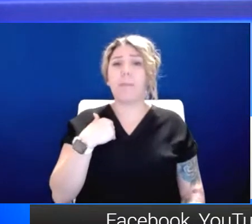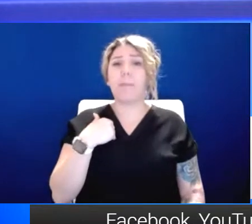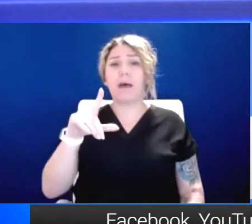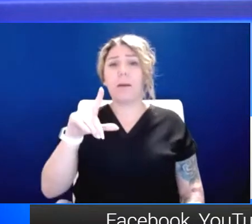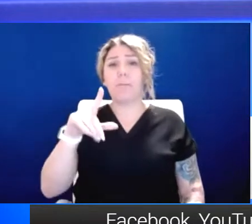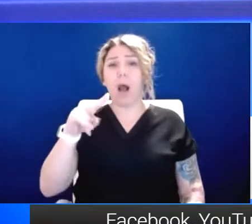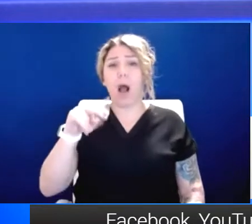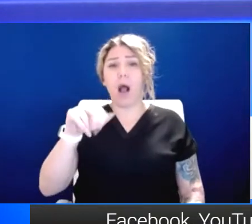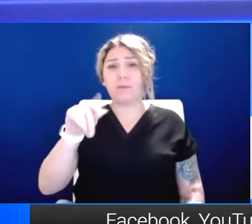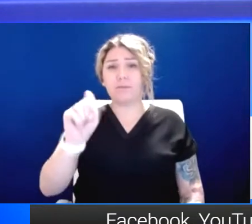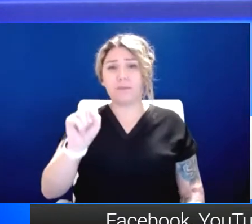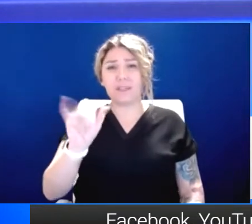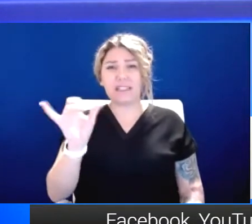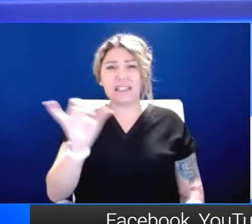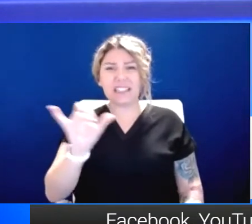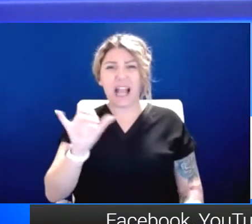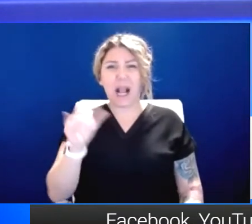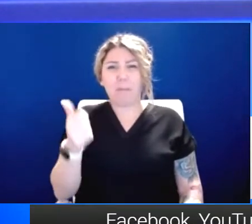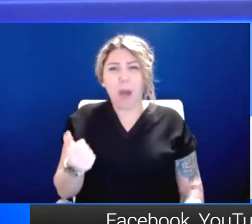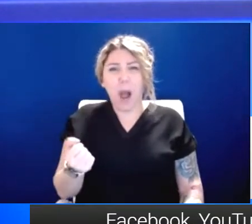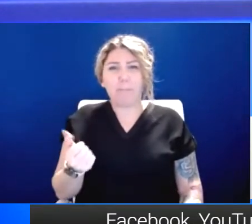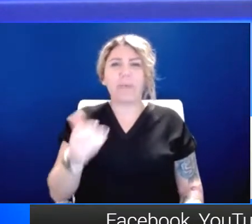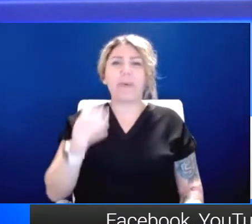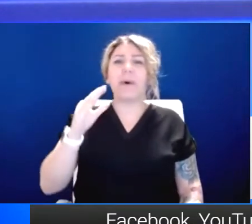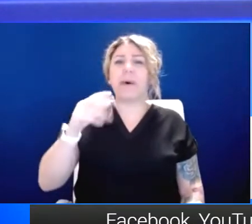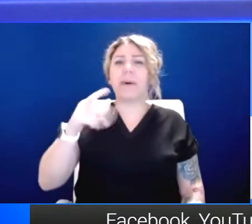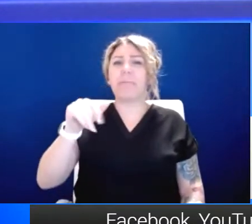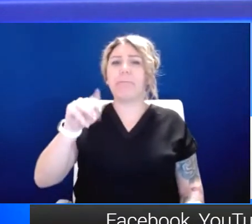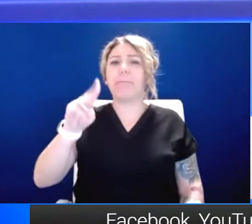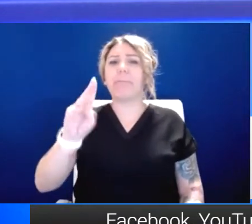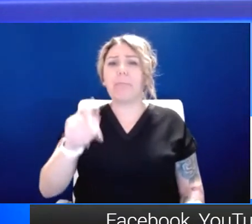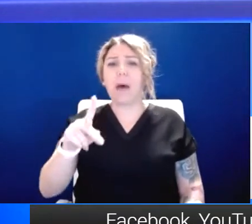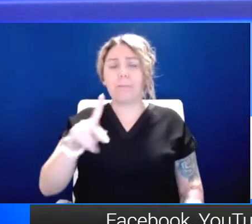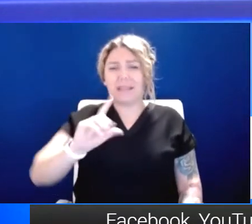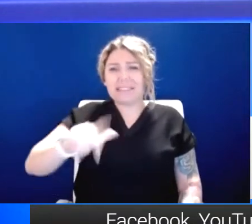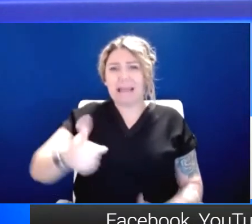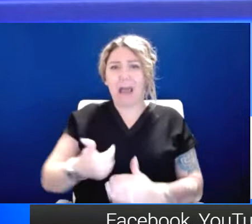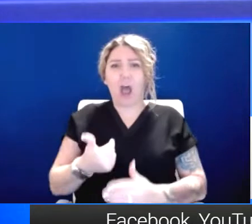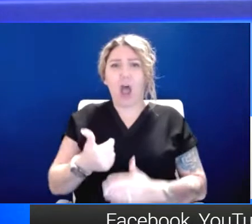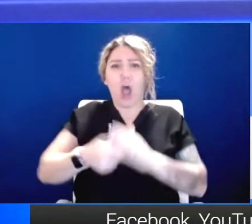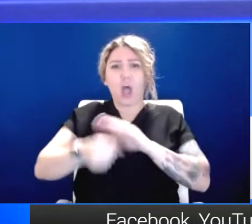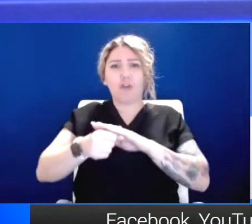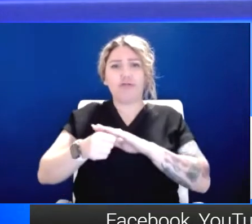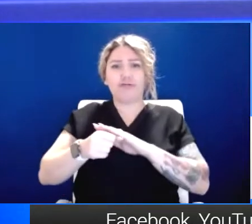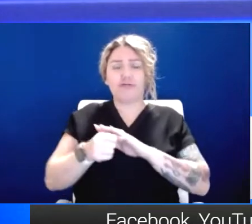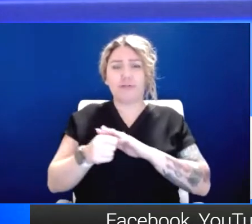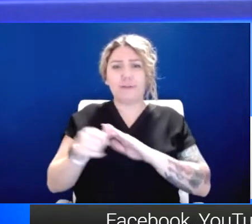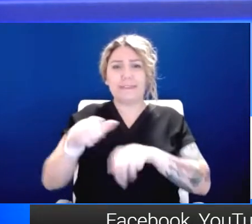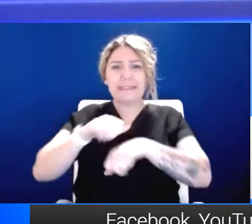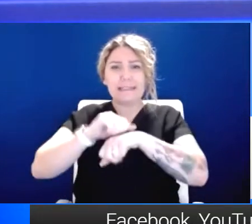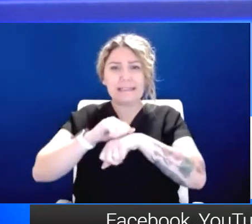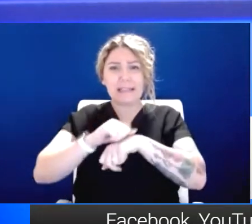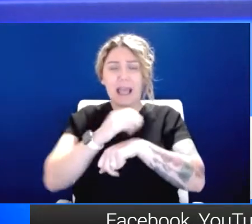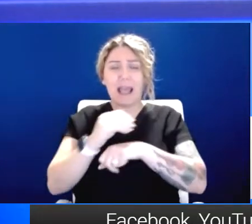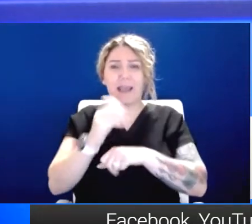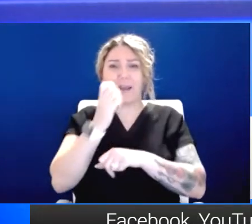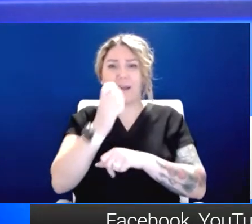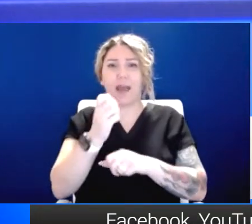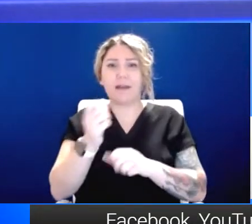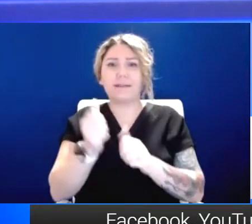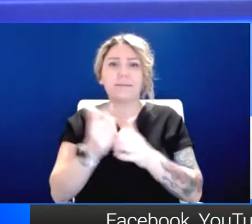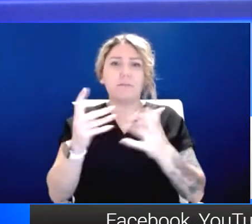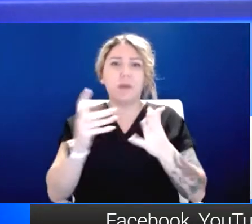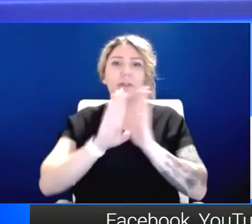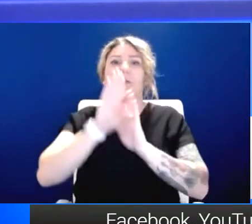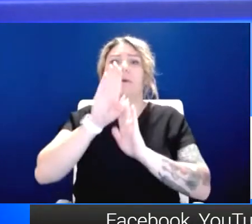like diabetic pumps that would deliver the drug continuously under the skin and hopefully have the patient have less of a roller coaster